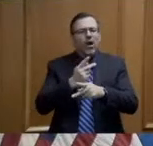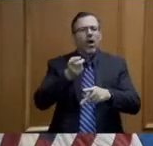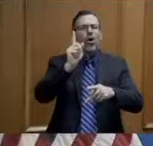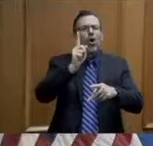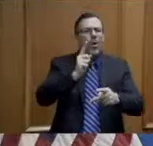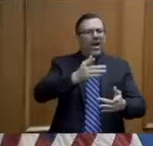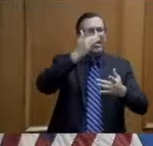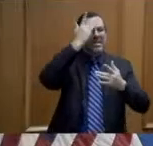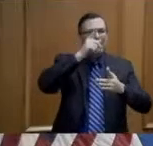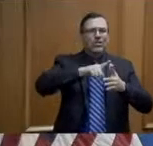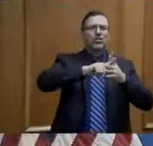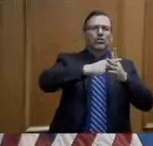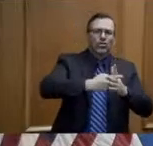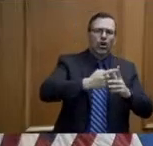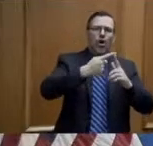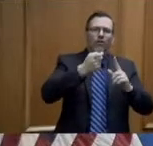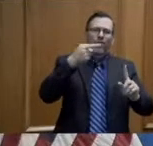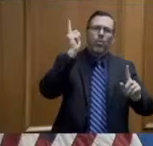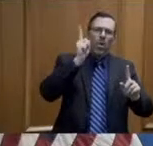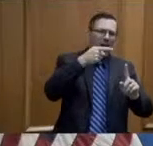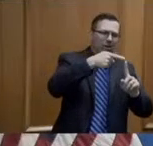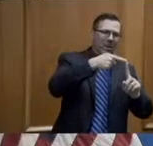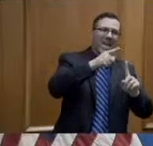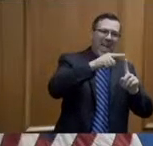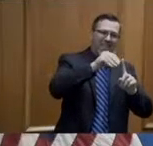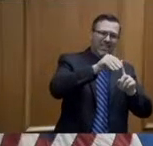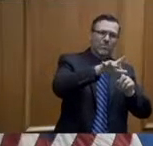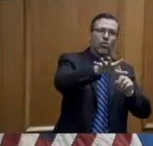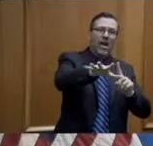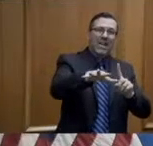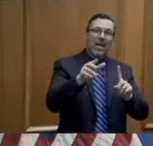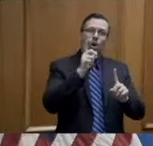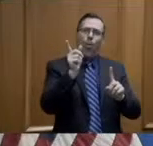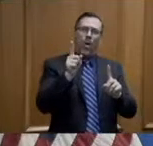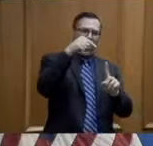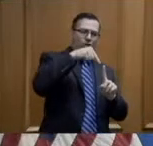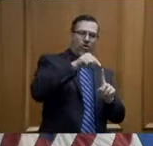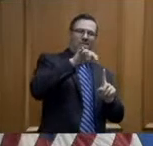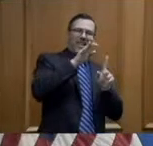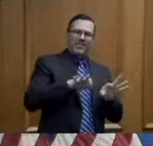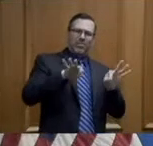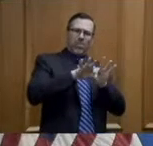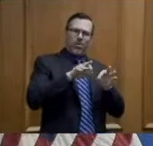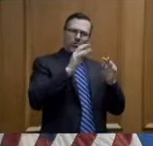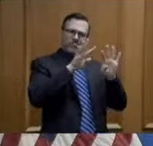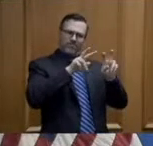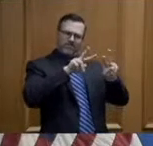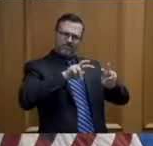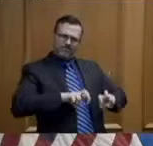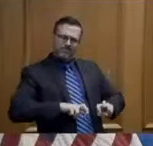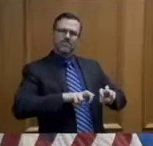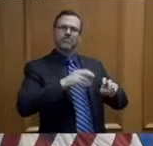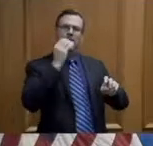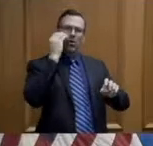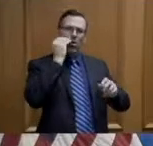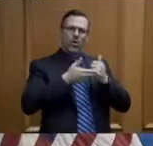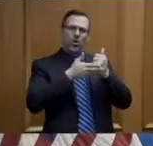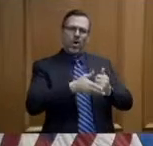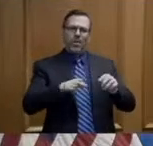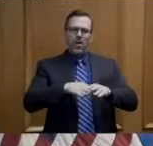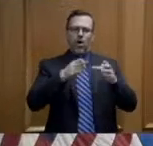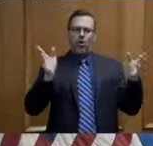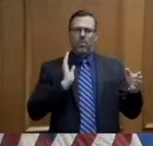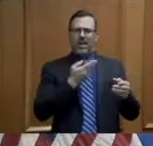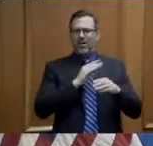efforts not only to protect health and well-being, but to also take the steps to reopen our economy. We've talked a lot about testing